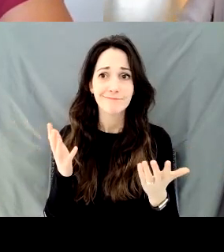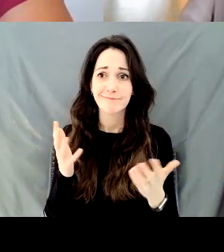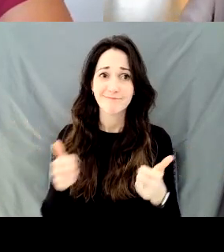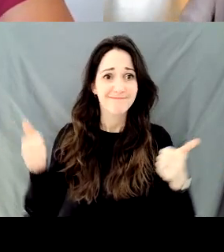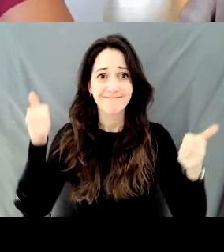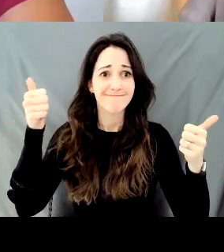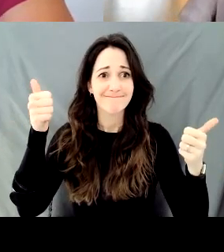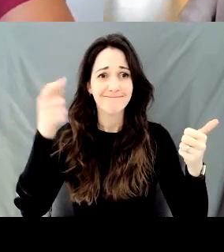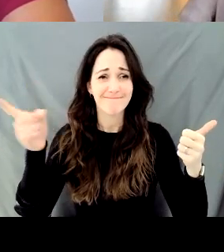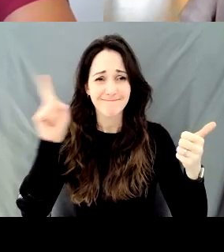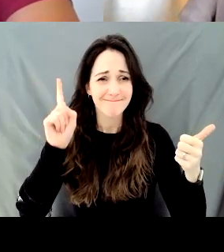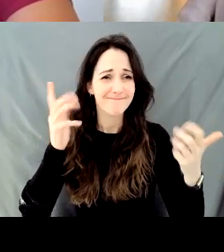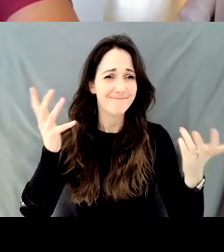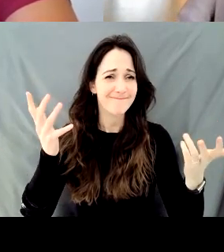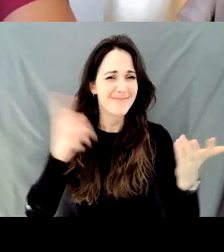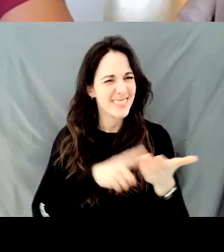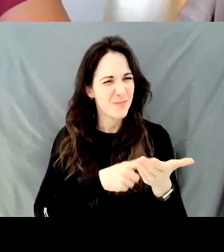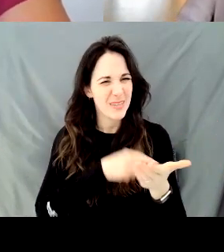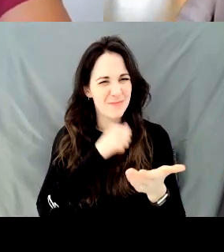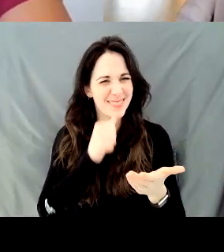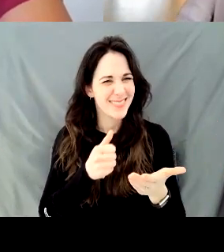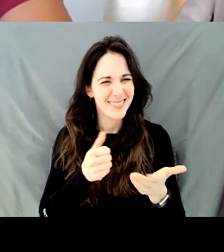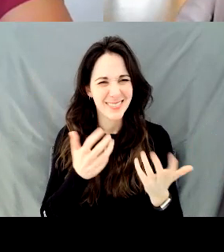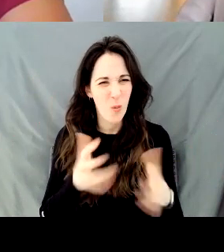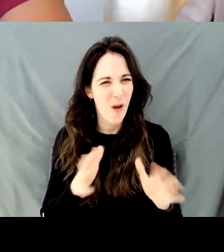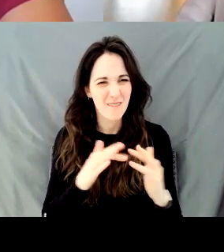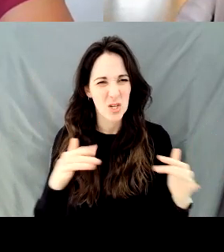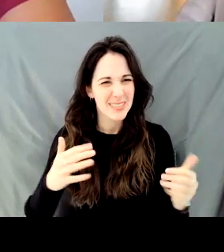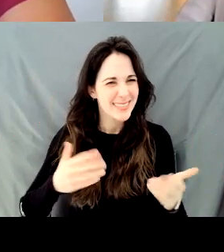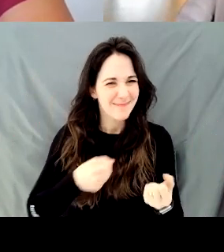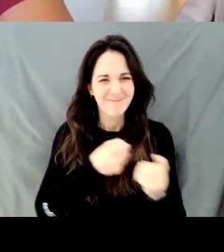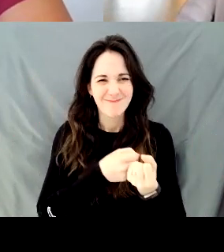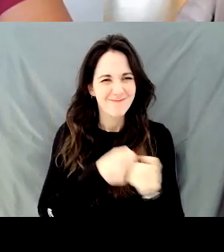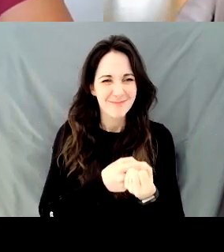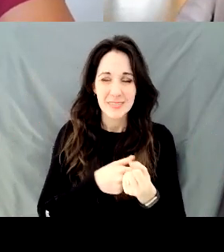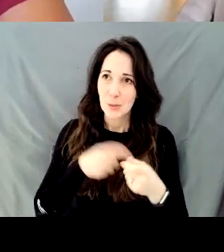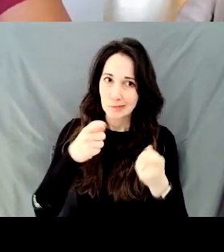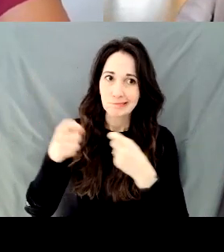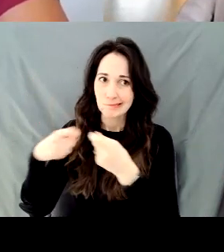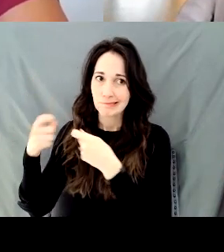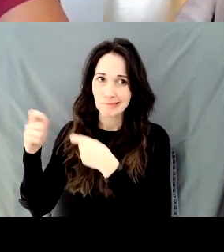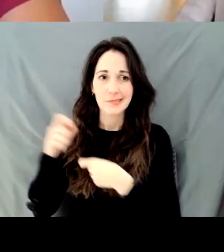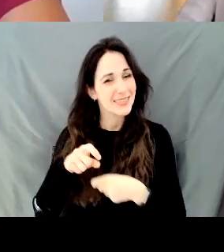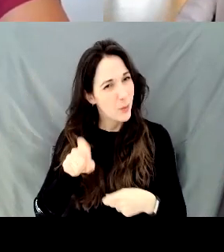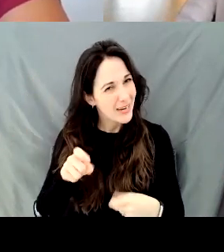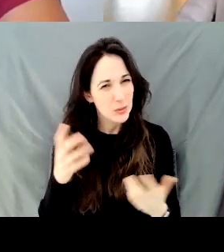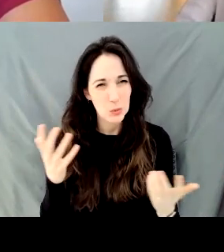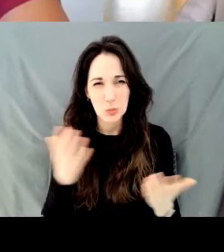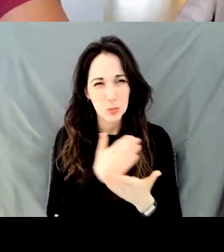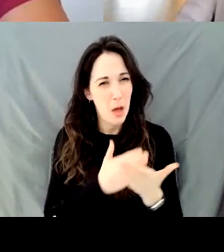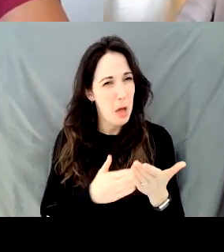need to be. So my hope for the future of education is that people are growing up with